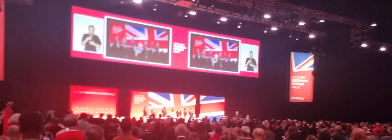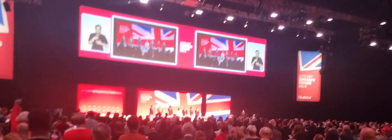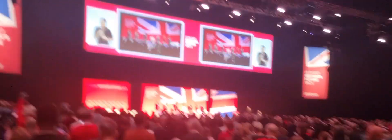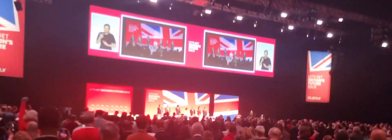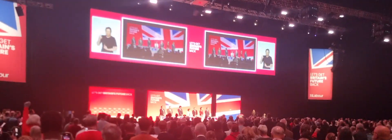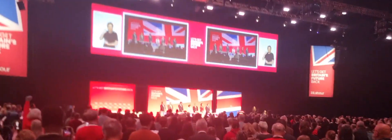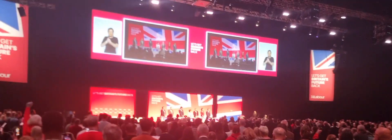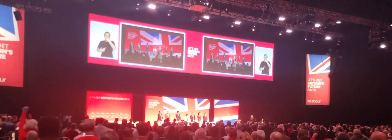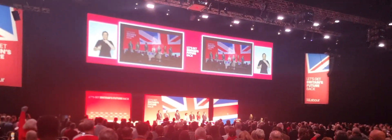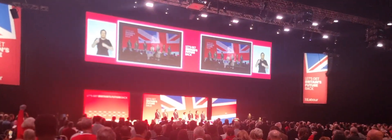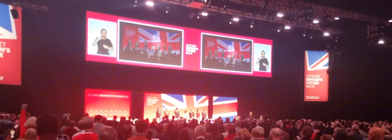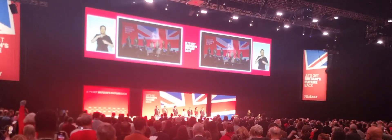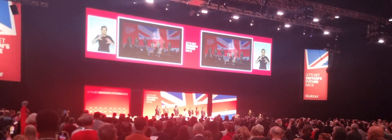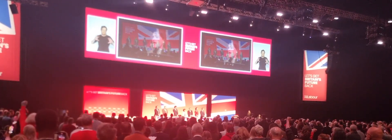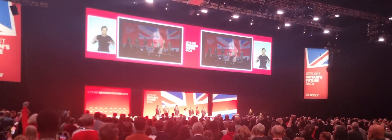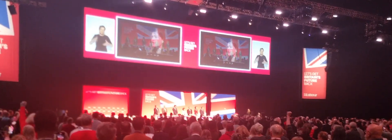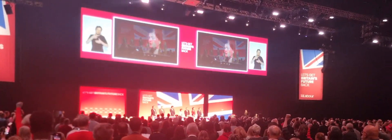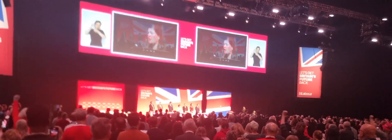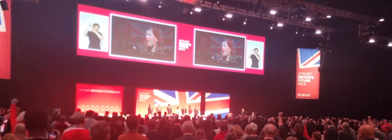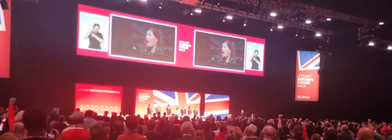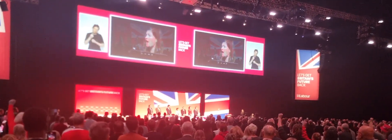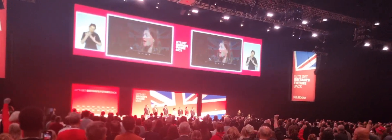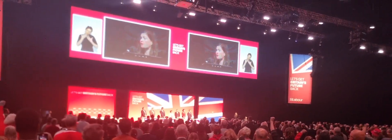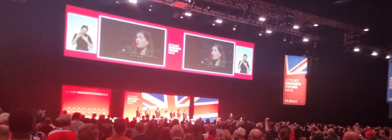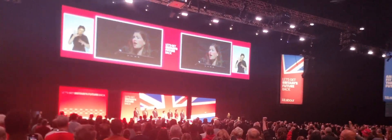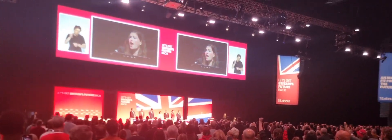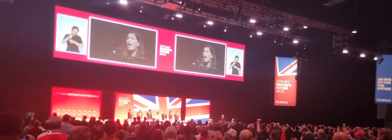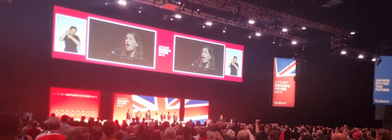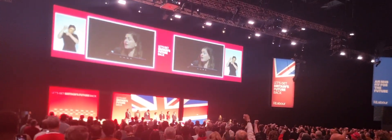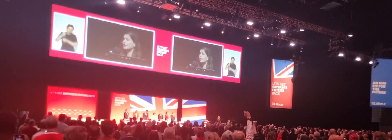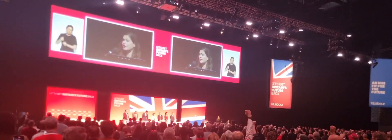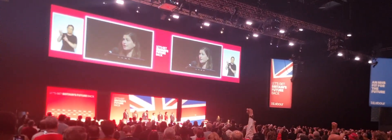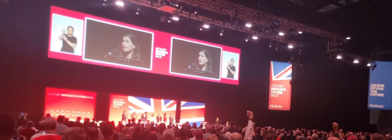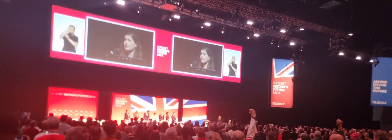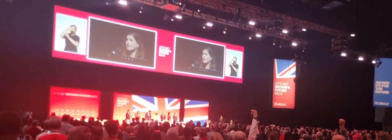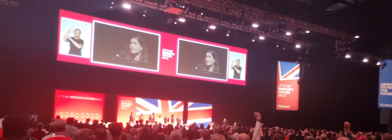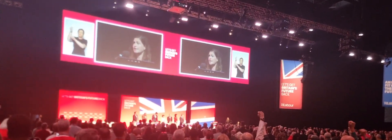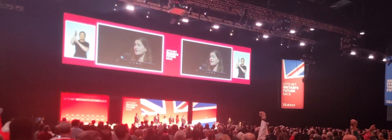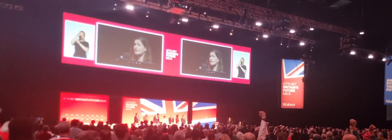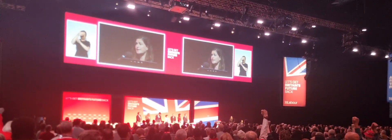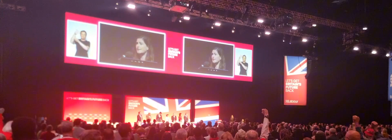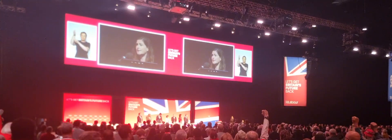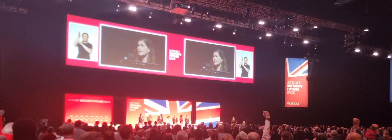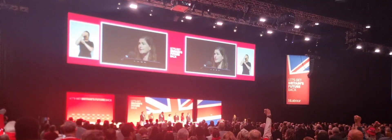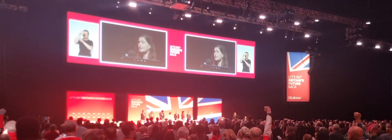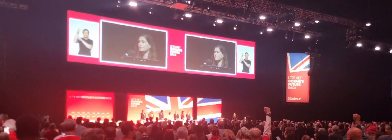sneer, we'll keep the red flag flying